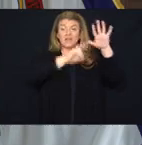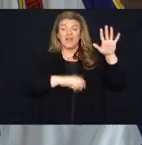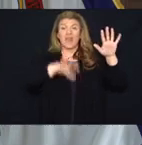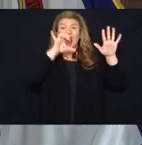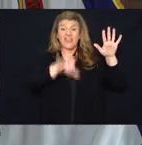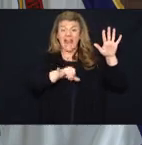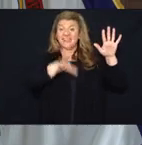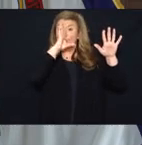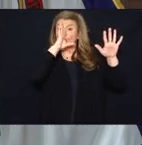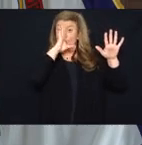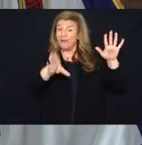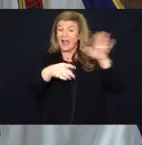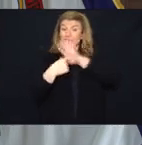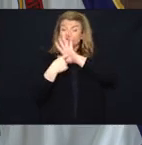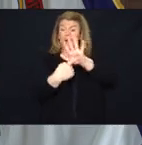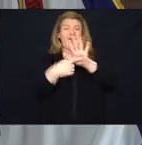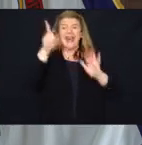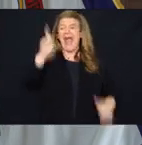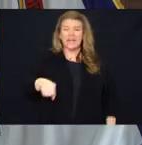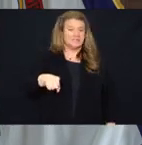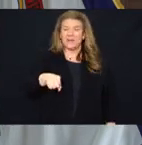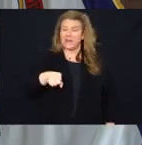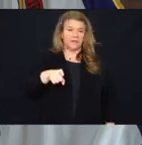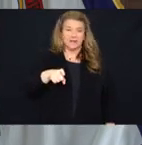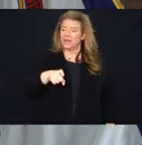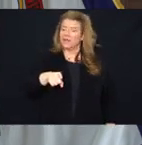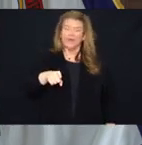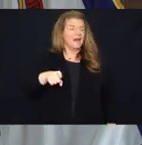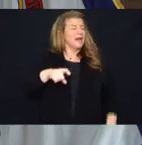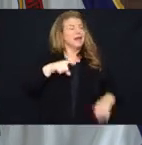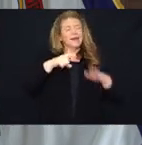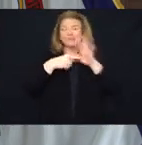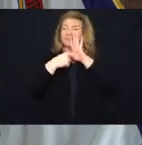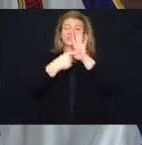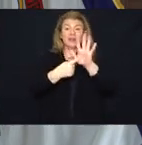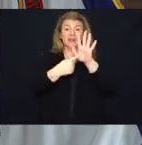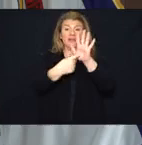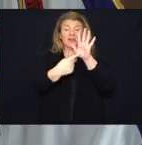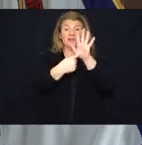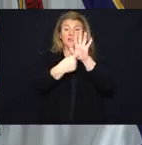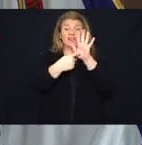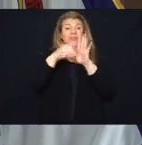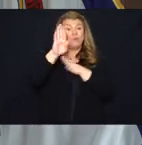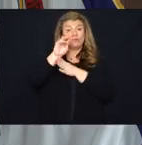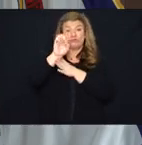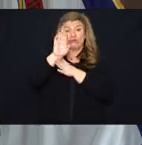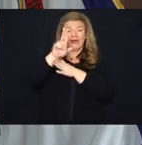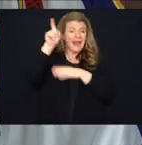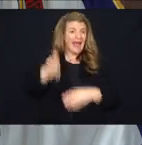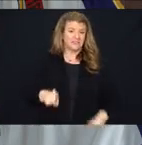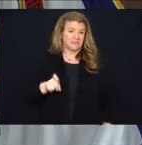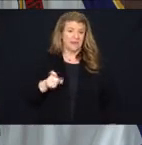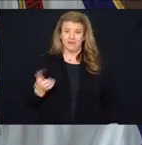direct reflection, it has to be, a direct reflection of the booster shot.